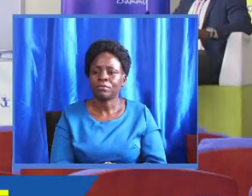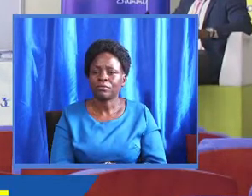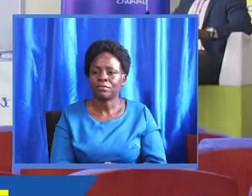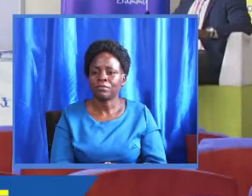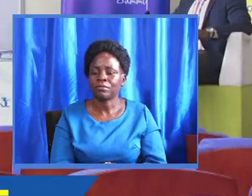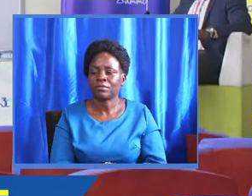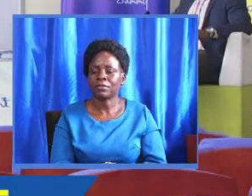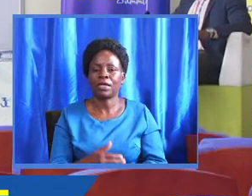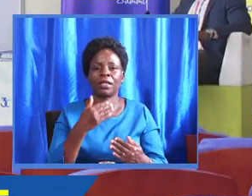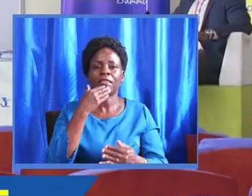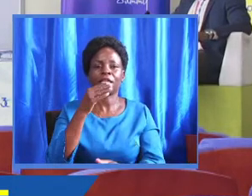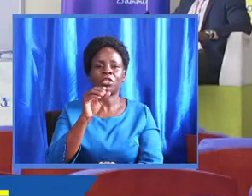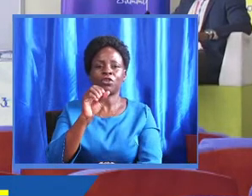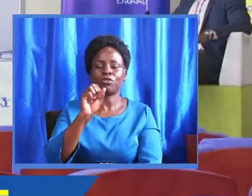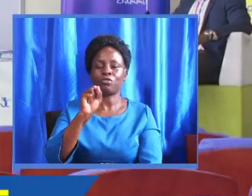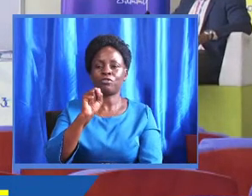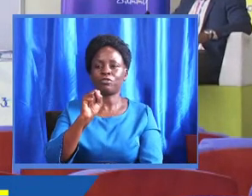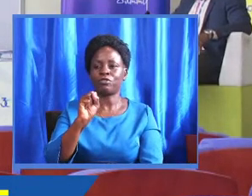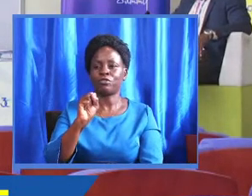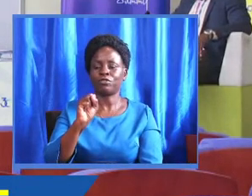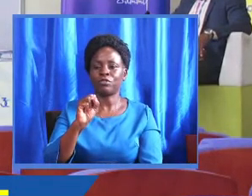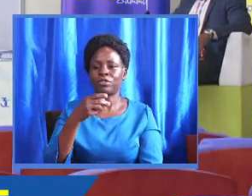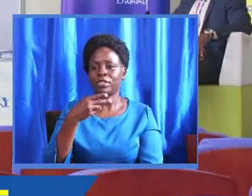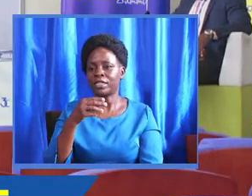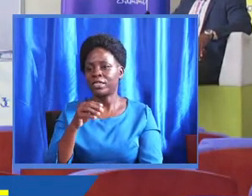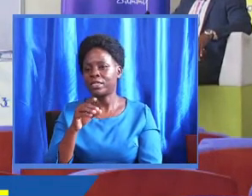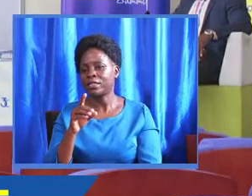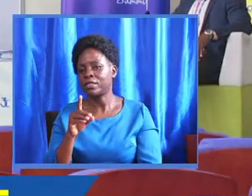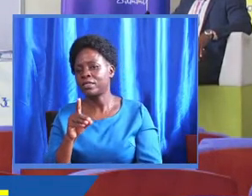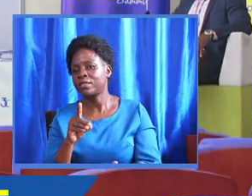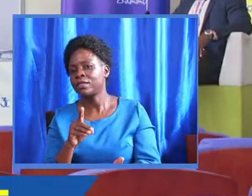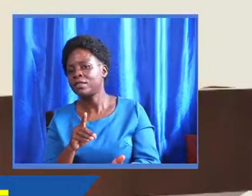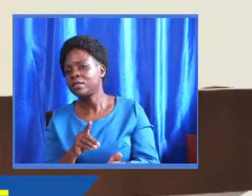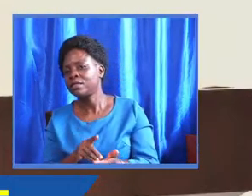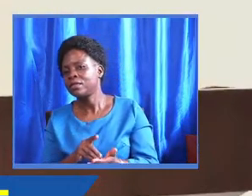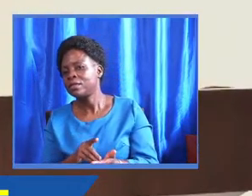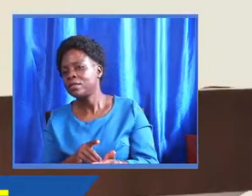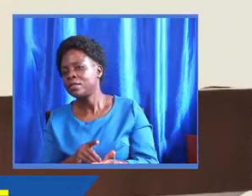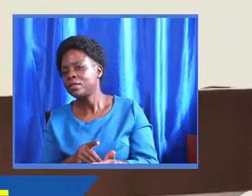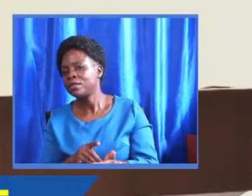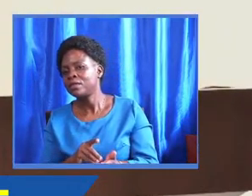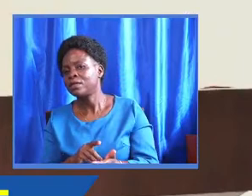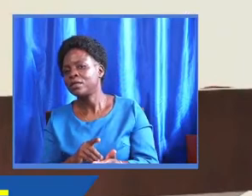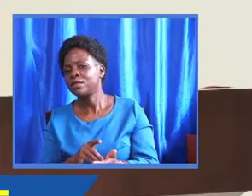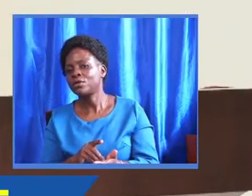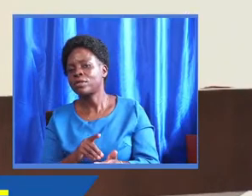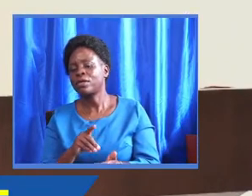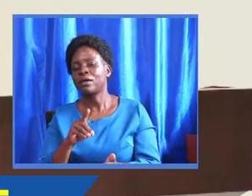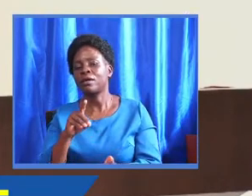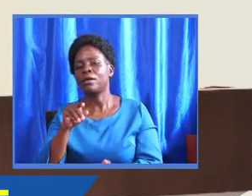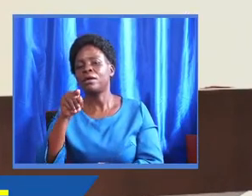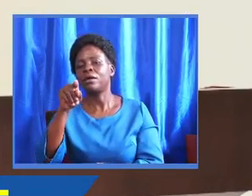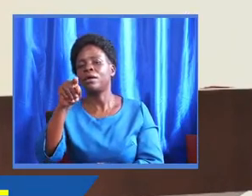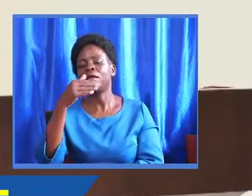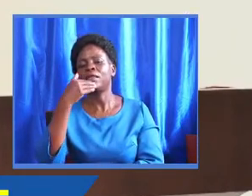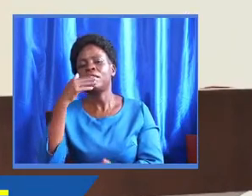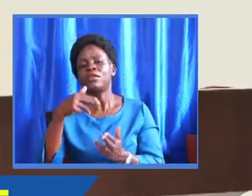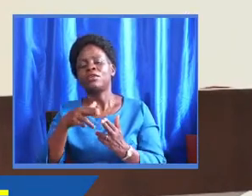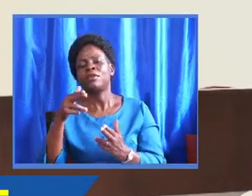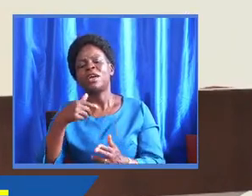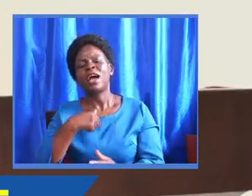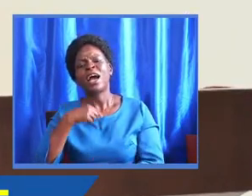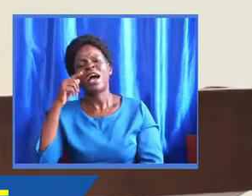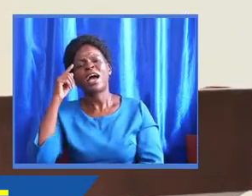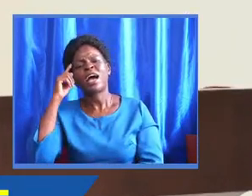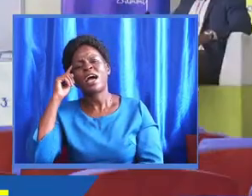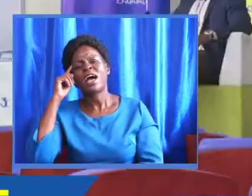Thank you, Shirley. Yes, Dr. Sudili had something. Thank you very much. I think it's a